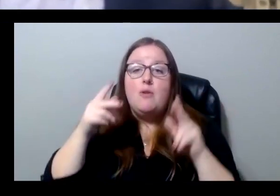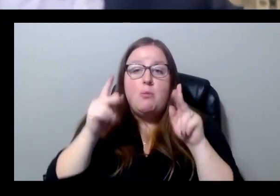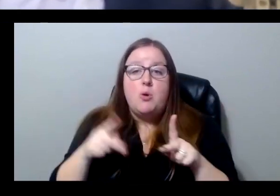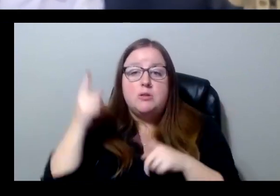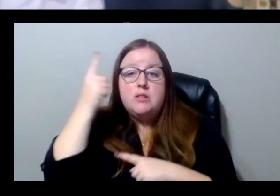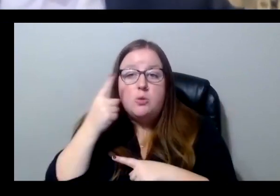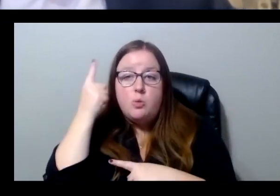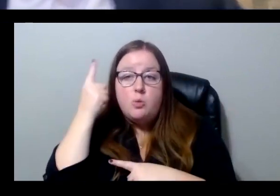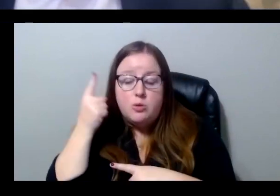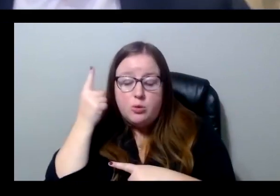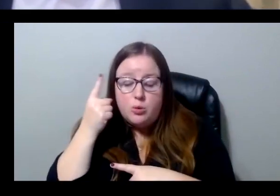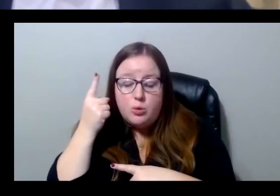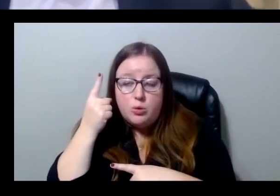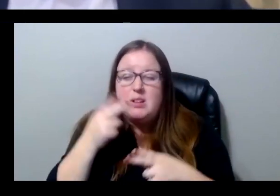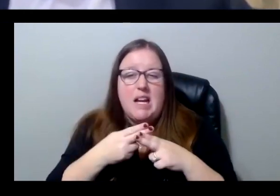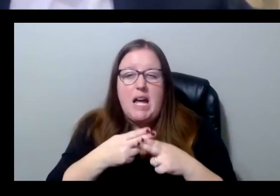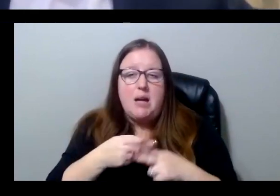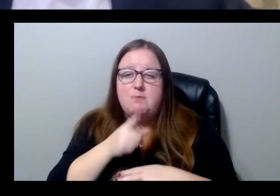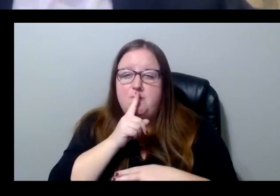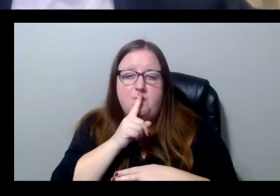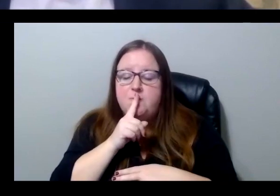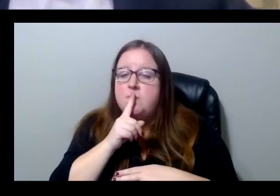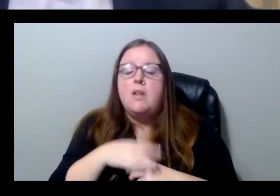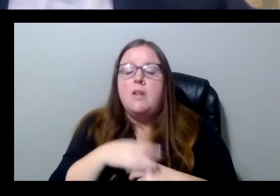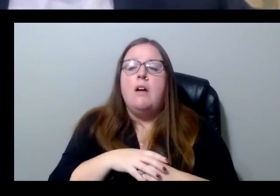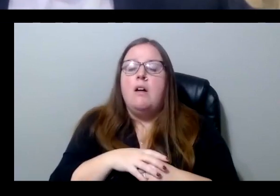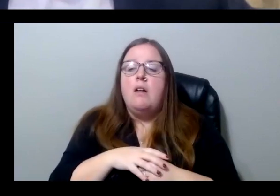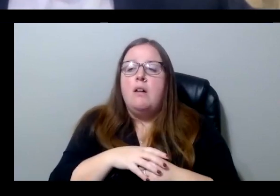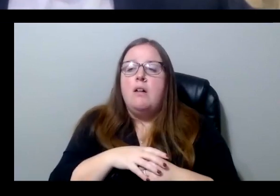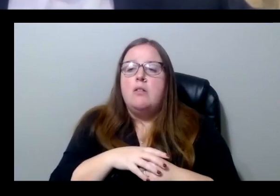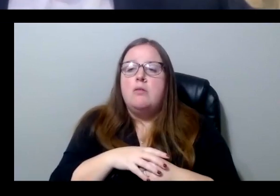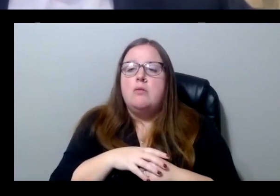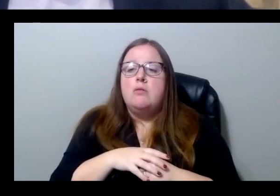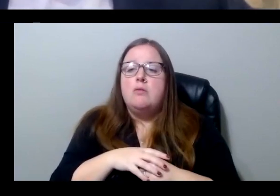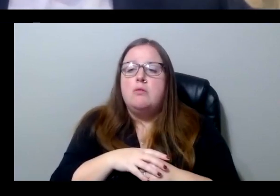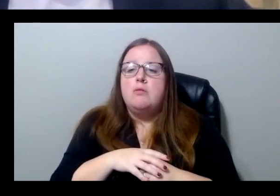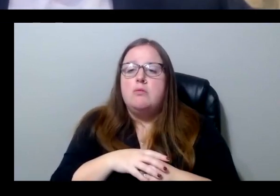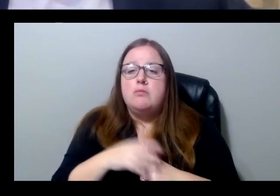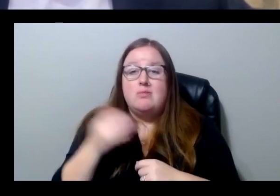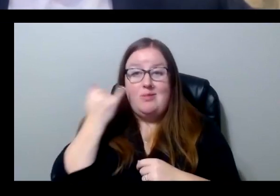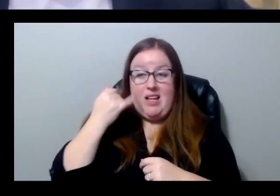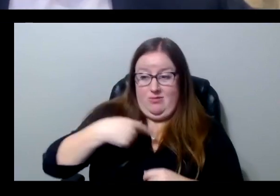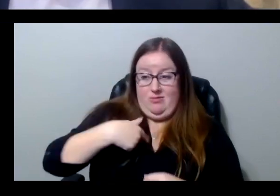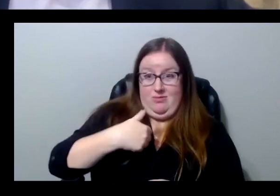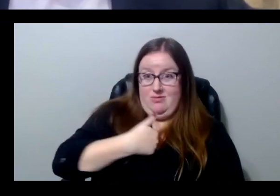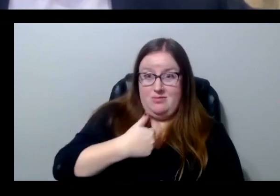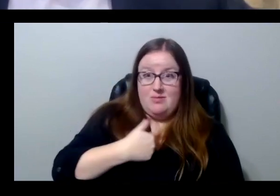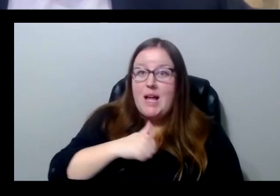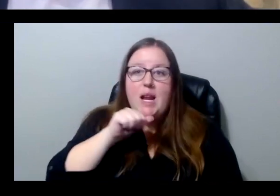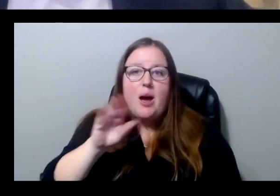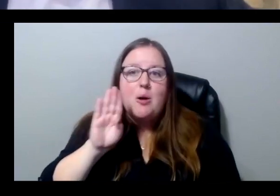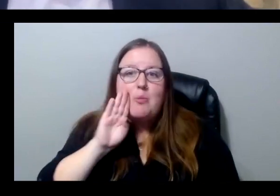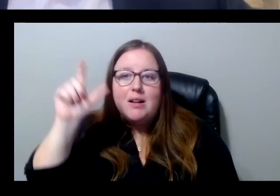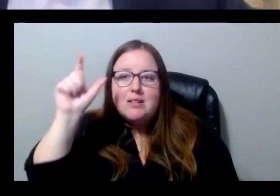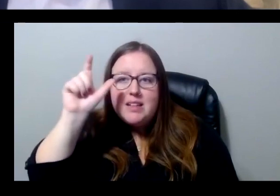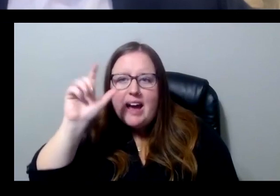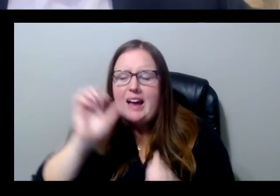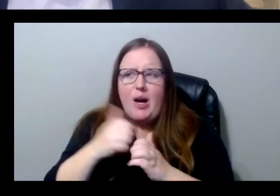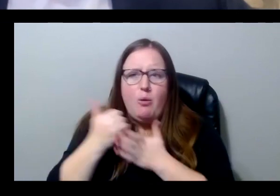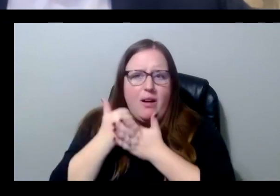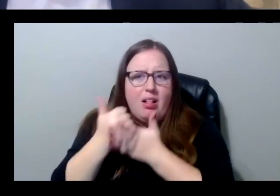fact, Satko and I and David Pettigrew are going to be organizing a panel in January as well. So